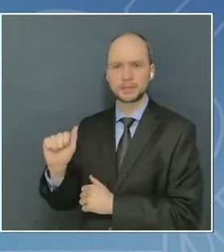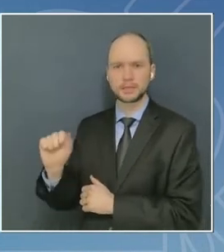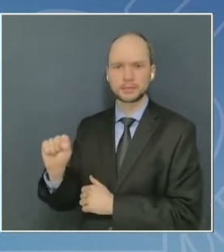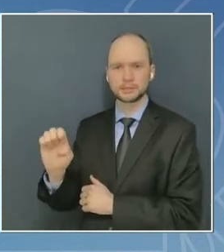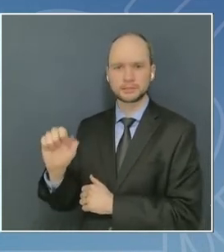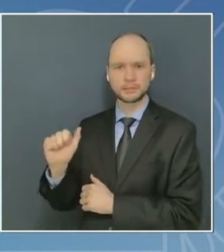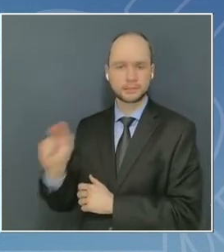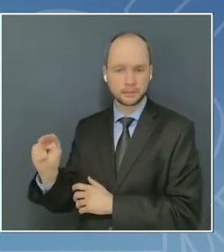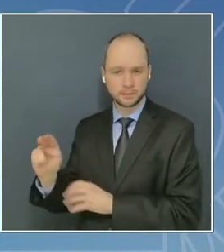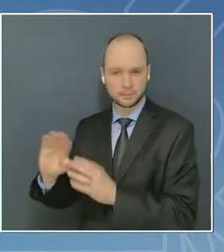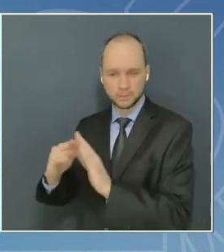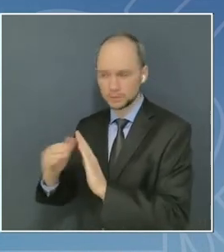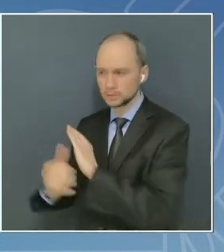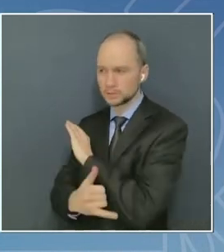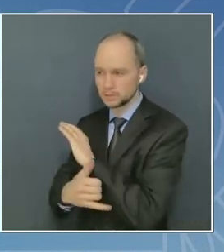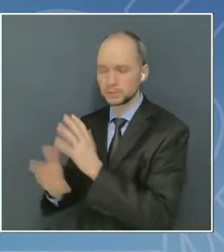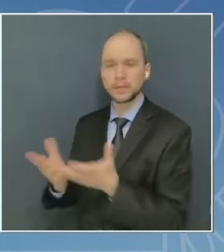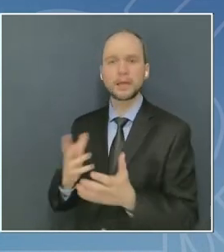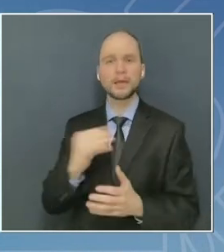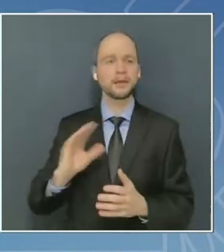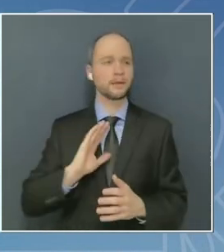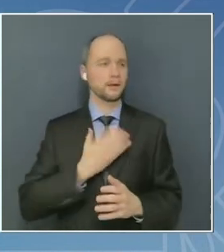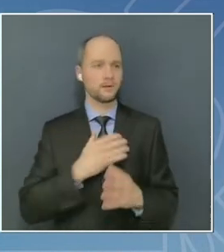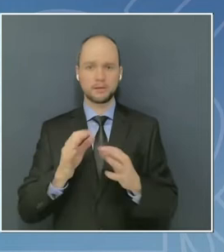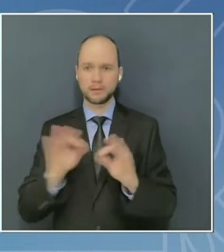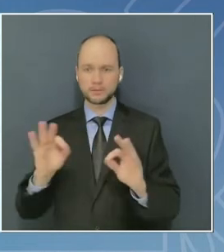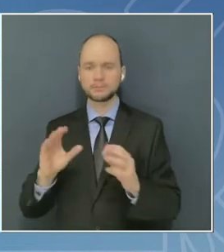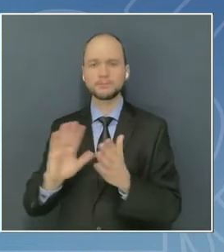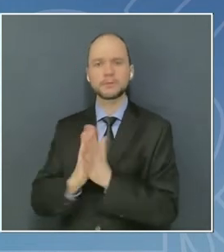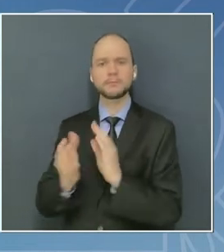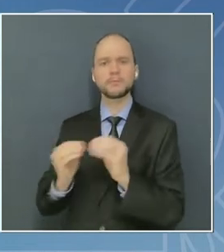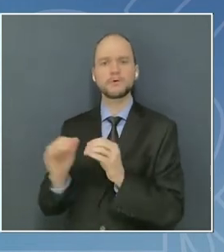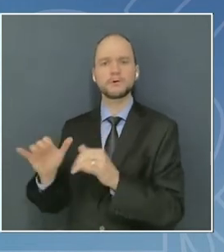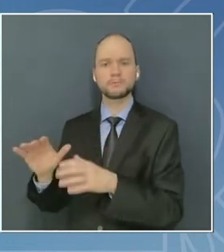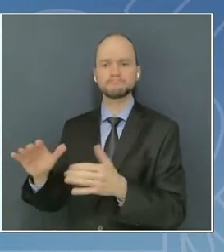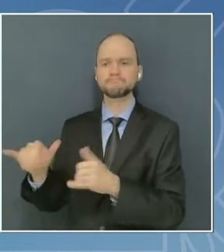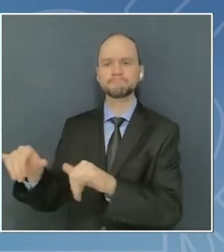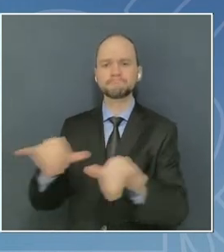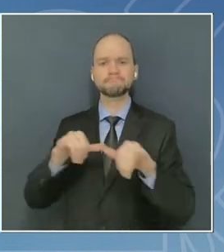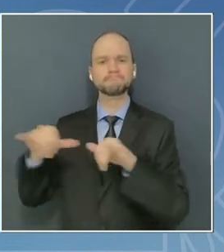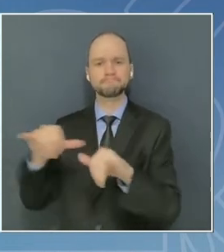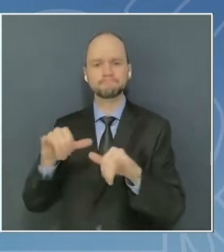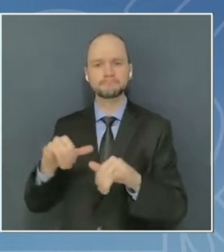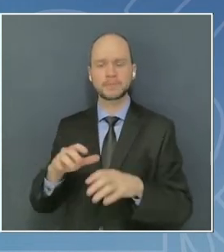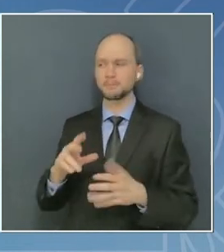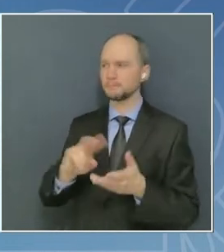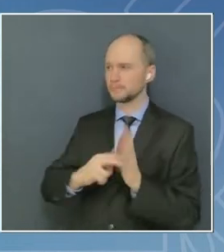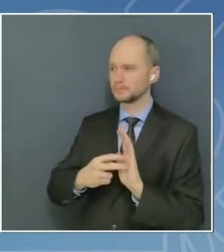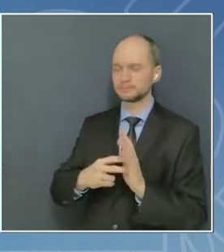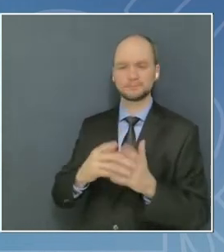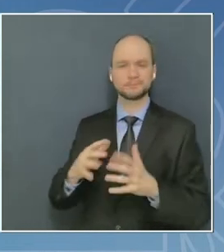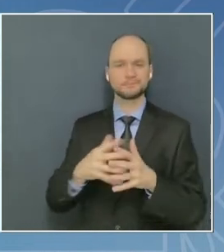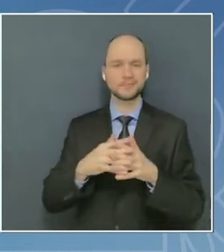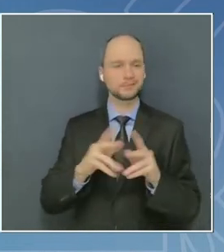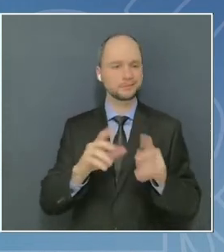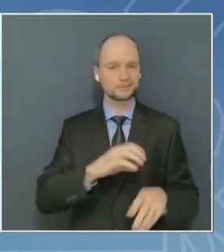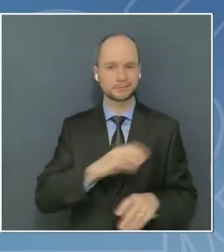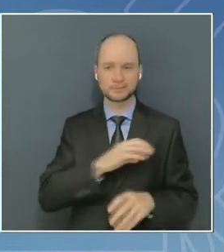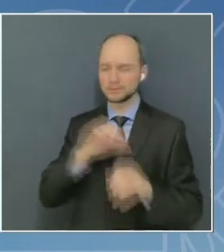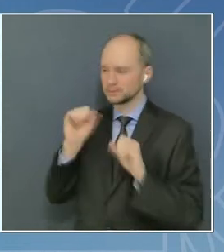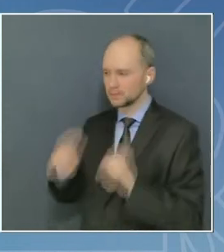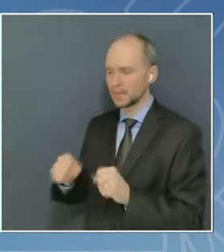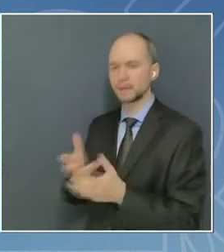common language, you know, more Americans who can speak the various languages so that we can engage in trade and economic relationships